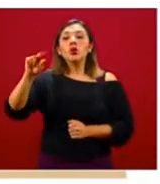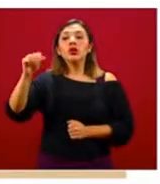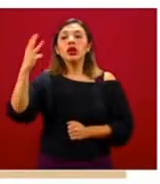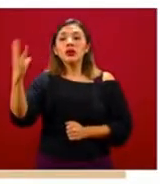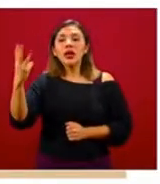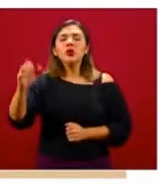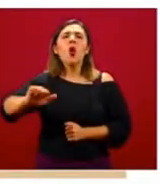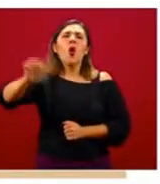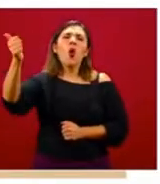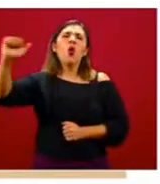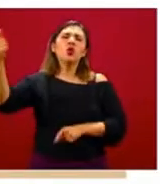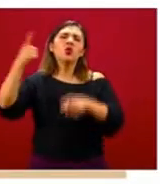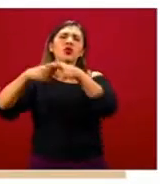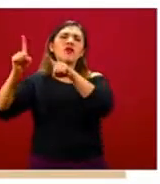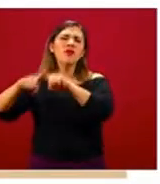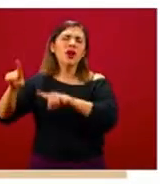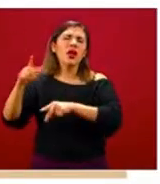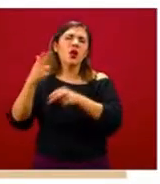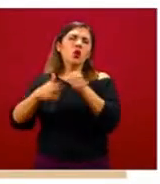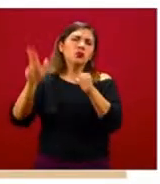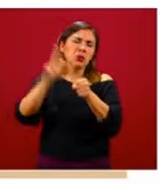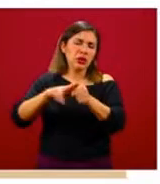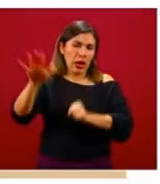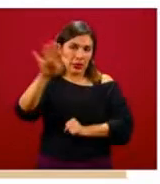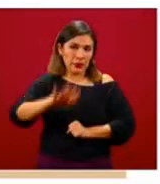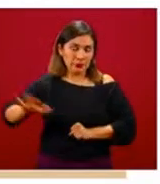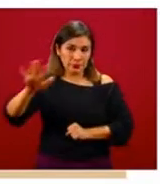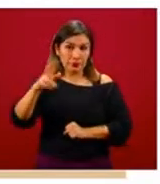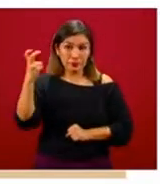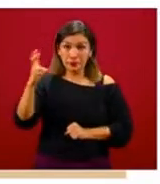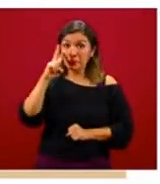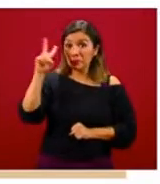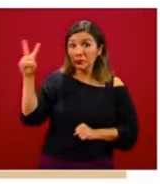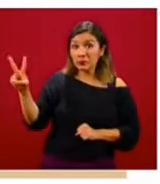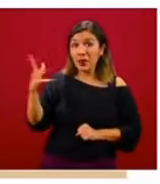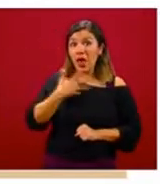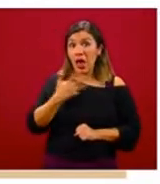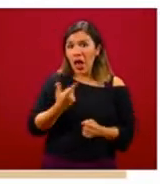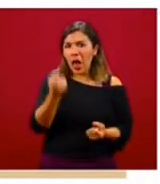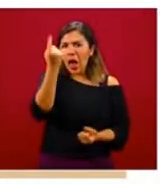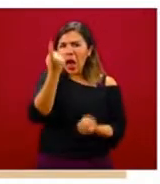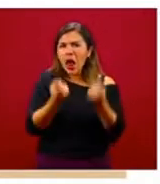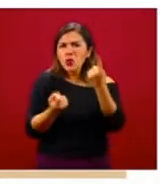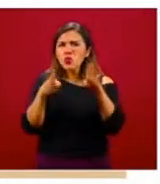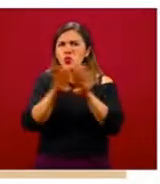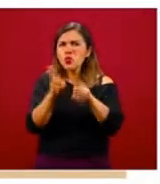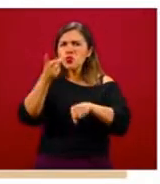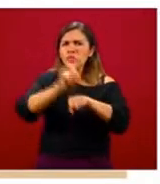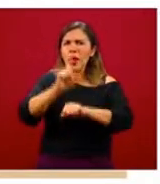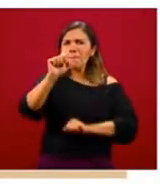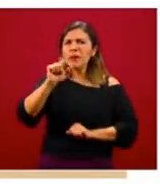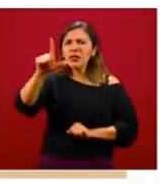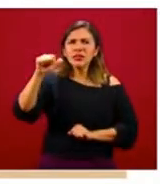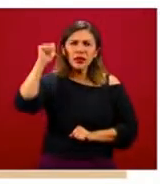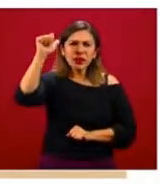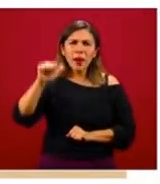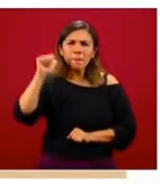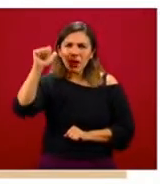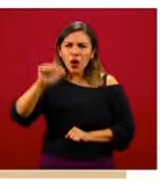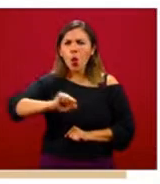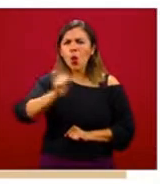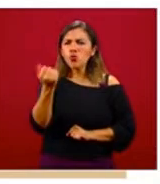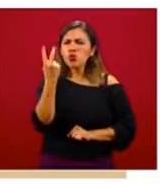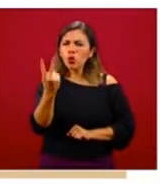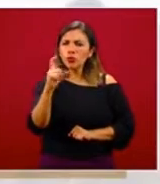the highly specialized hospitals, and the other 83 are the other hospitals from that sector. We can see